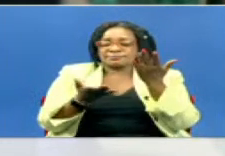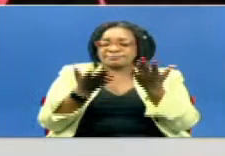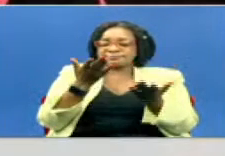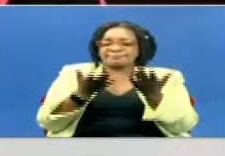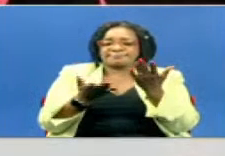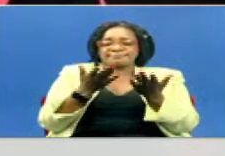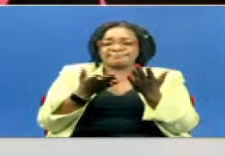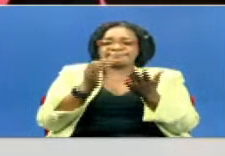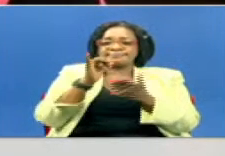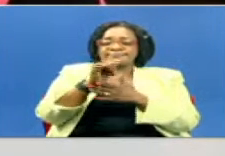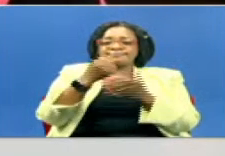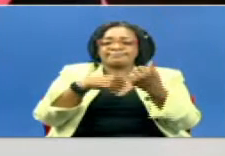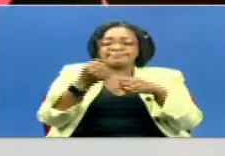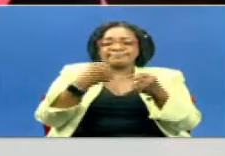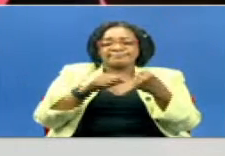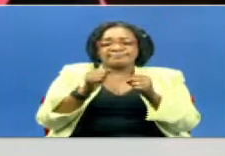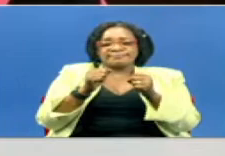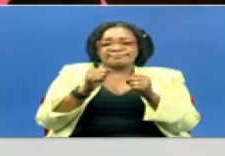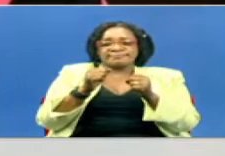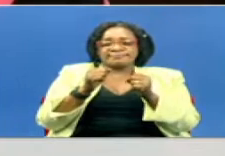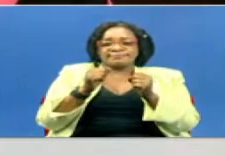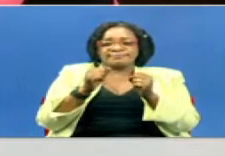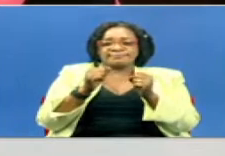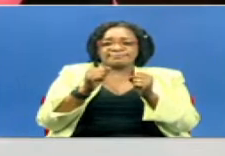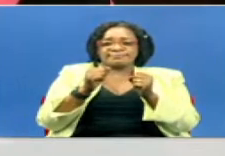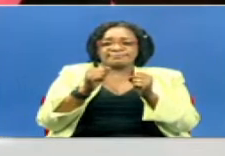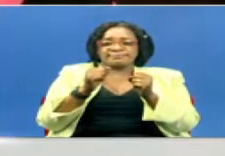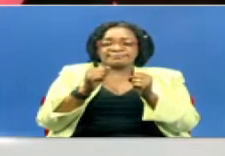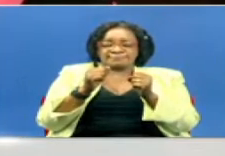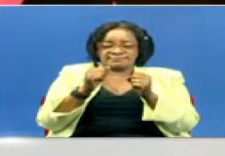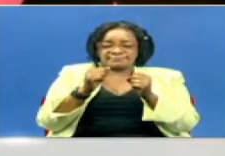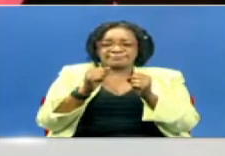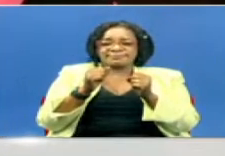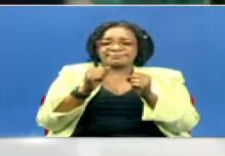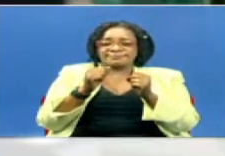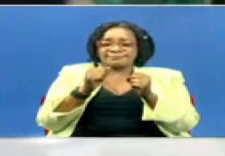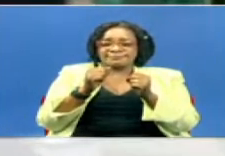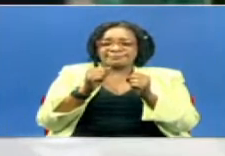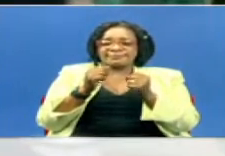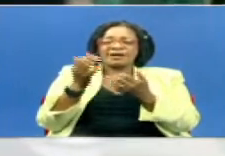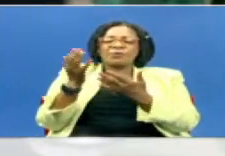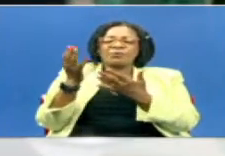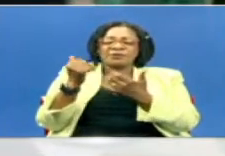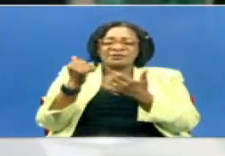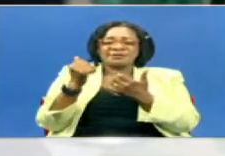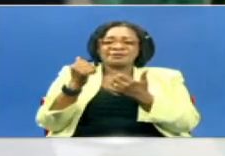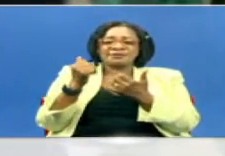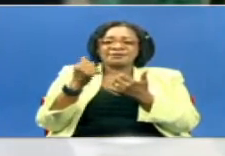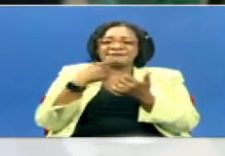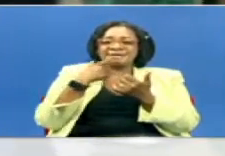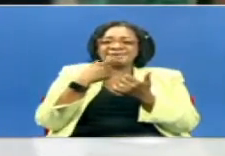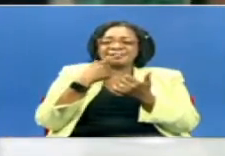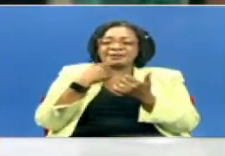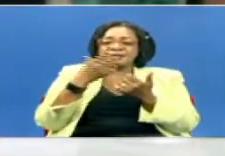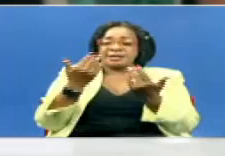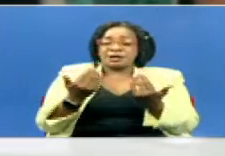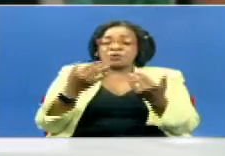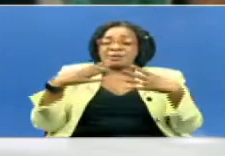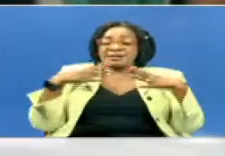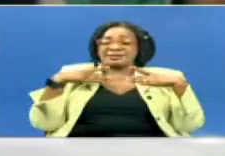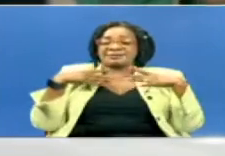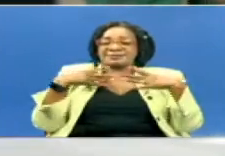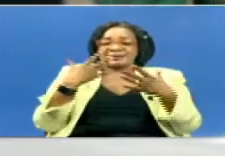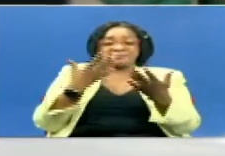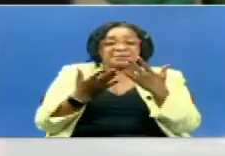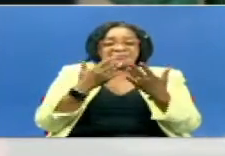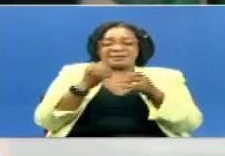the performance from where you sit. Well, I wish they can do. I'm told they're on a retreat, so maybe they're doing